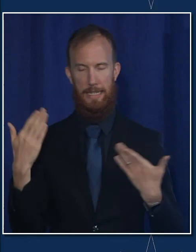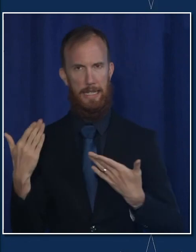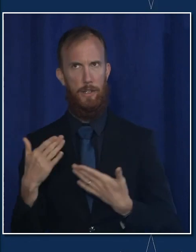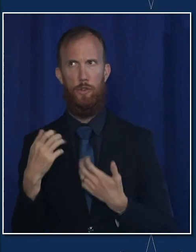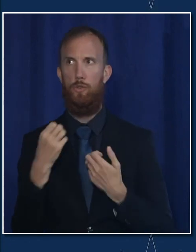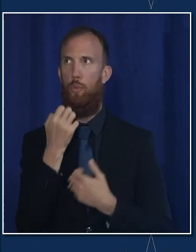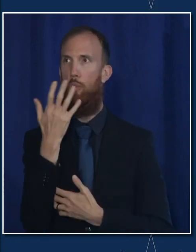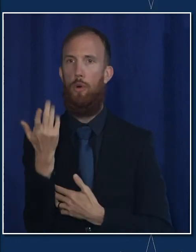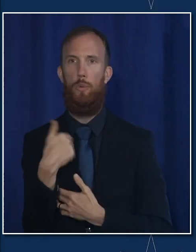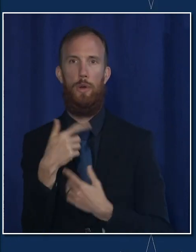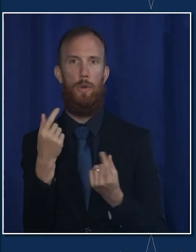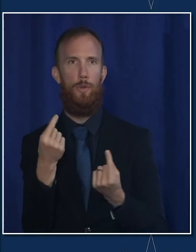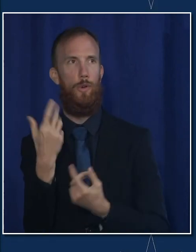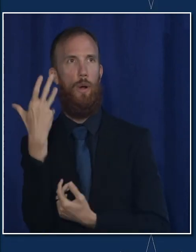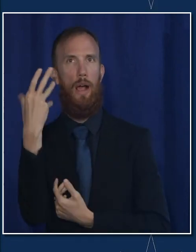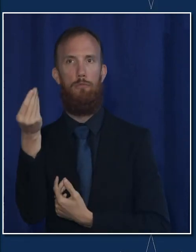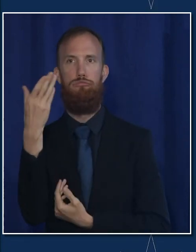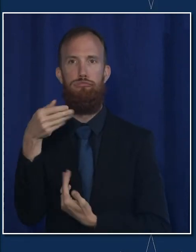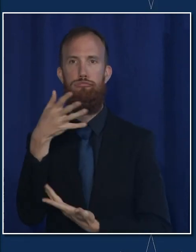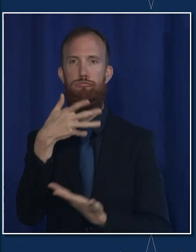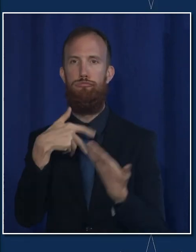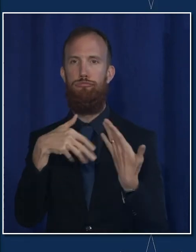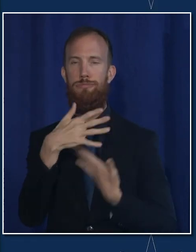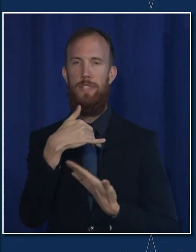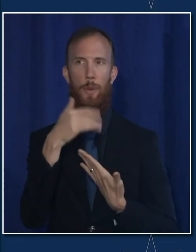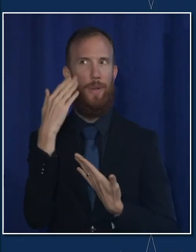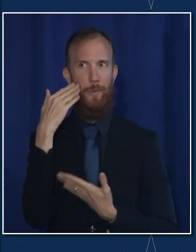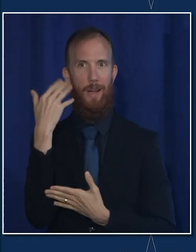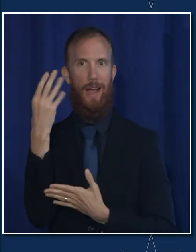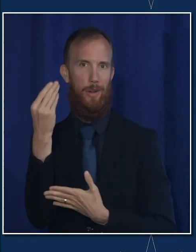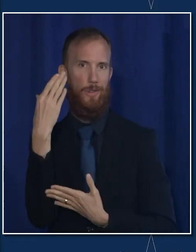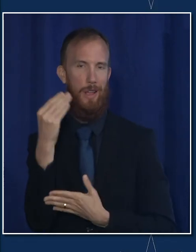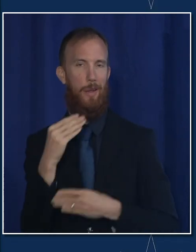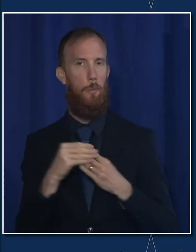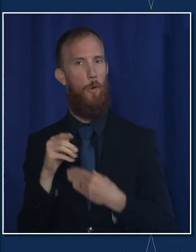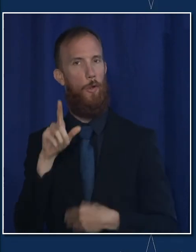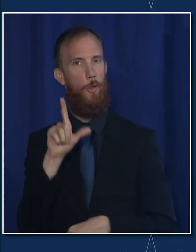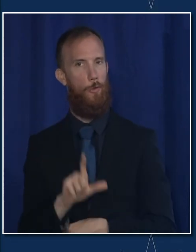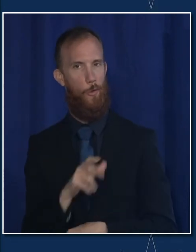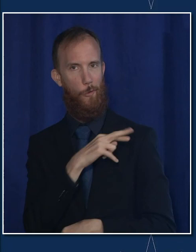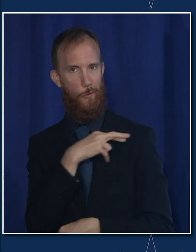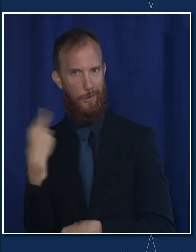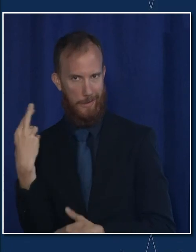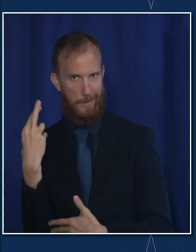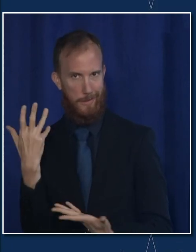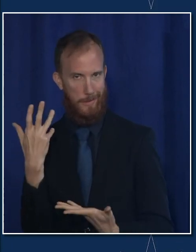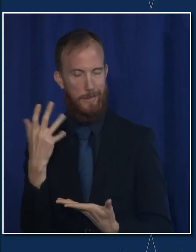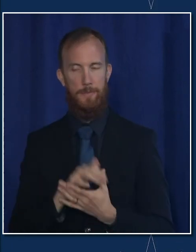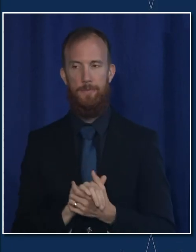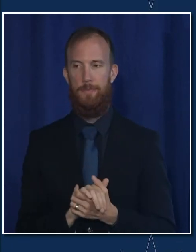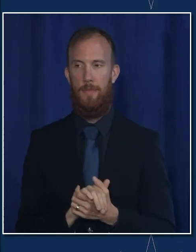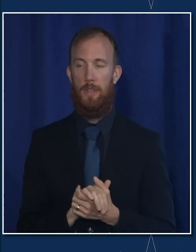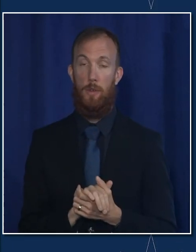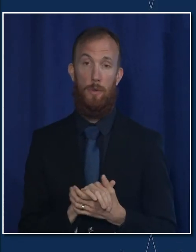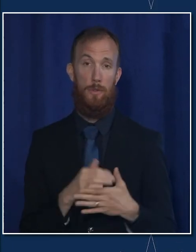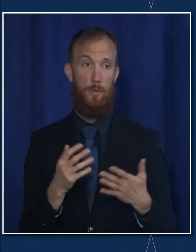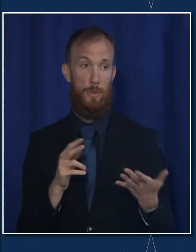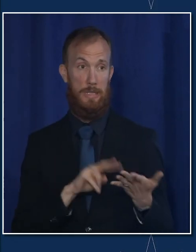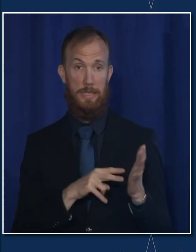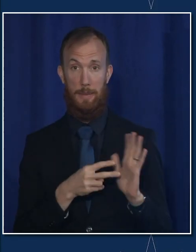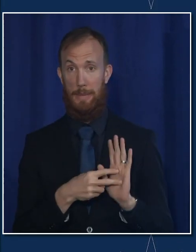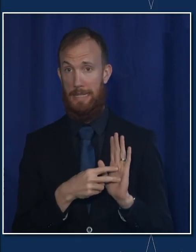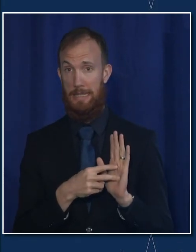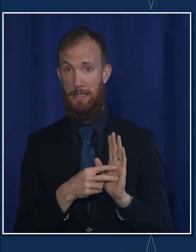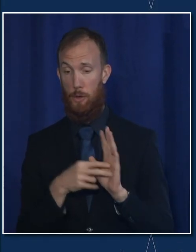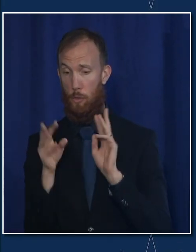question about, we know outdoor is much lower risk for transmission. So what pattern this will look like with Delta, we don't